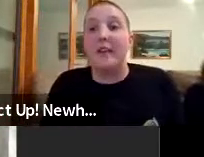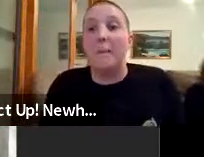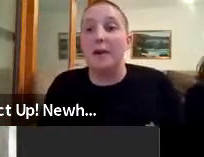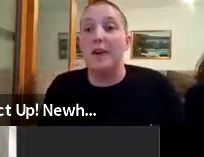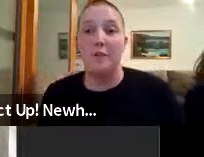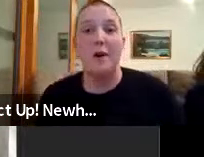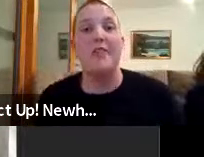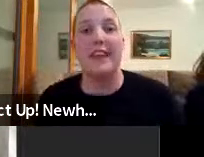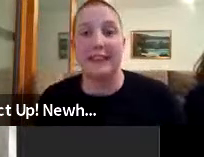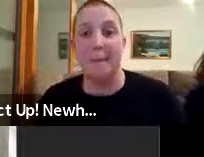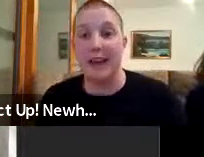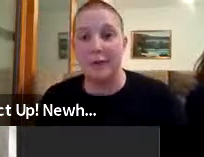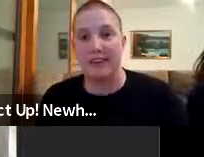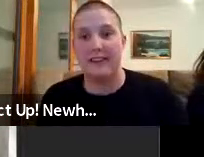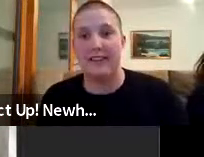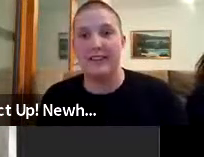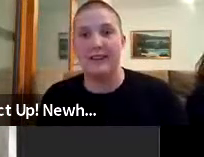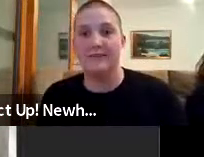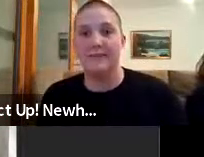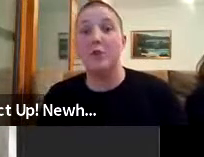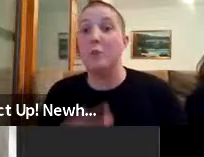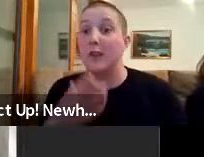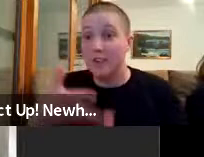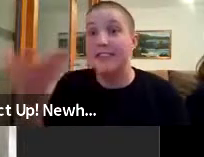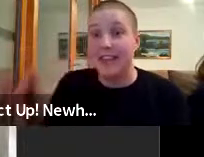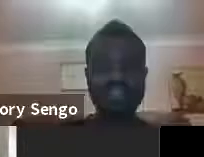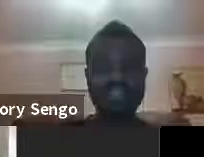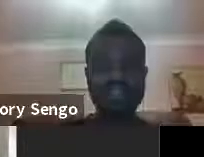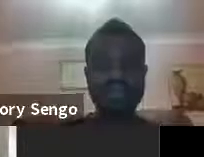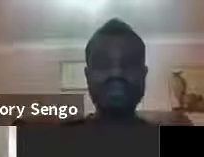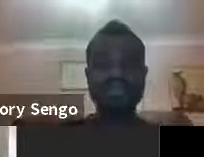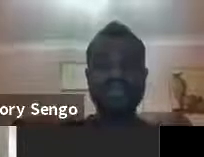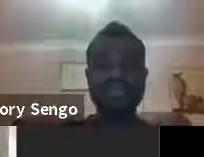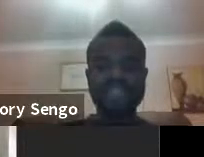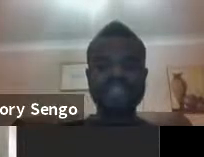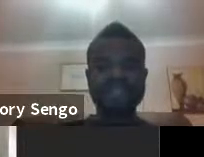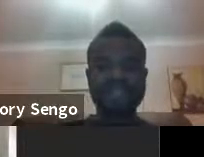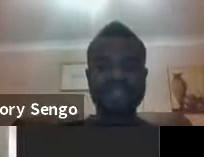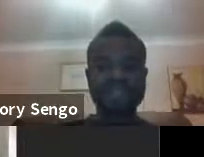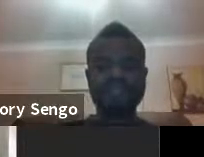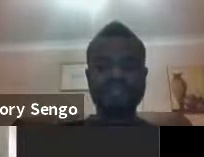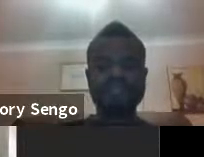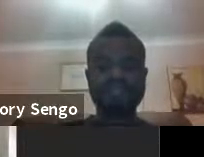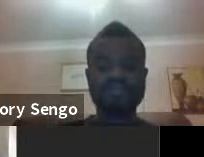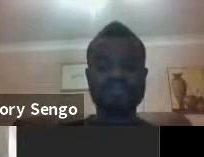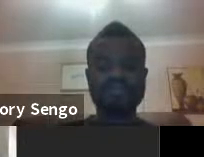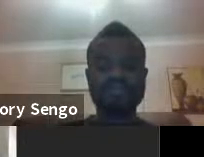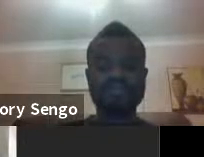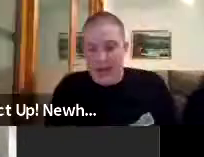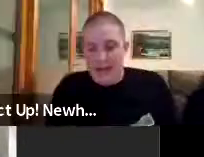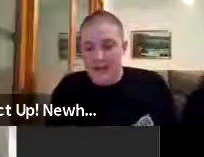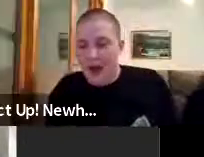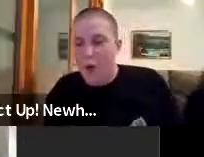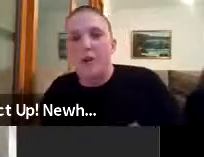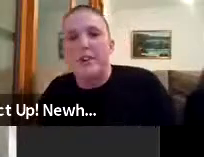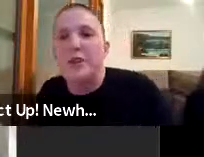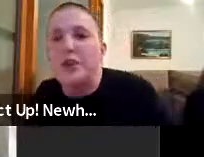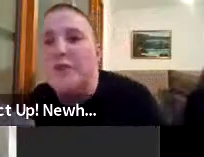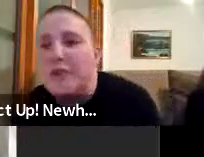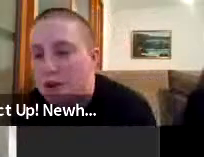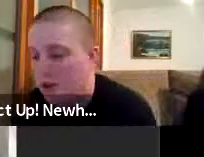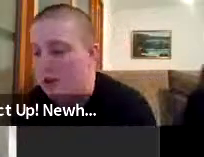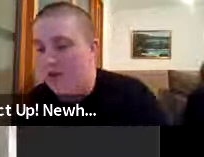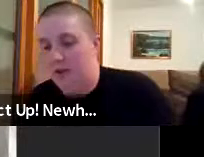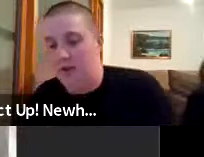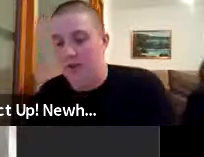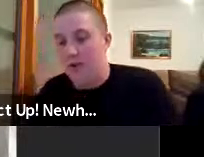is an example of one that they sent back to us that we used to get ideas from. Yes. Yeah. And what did we do